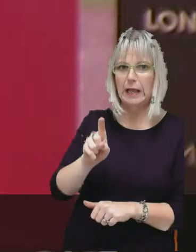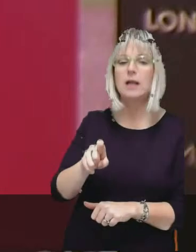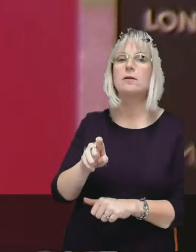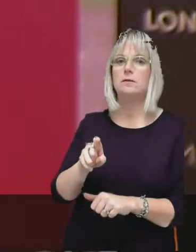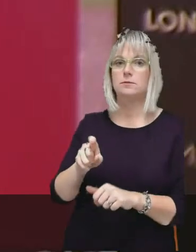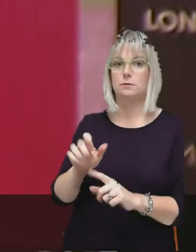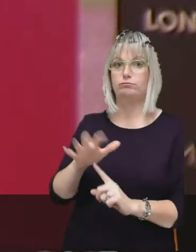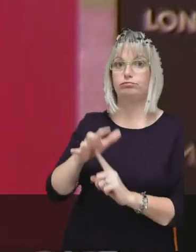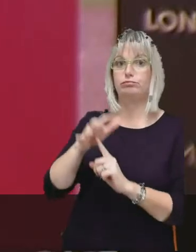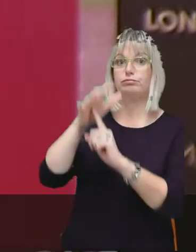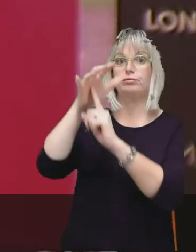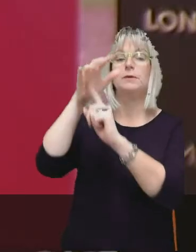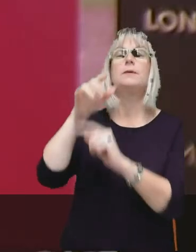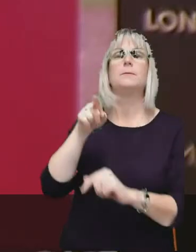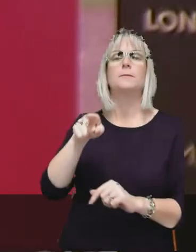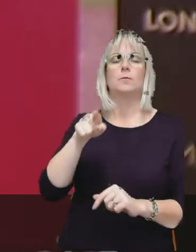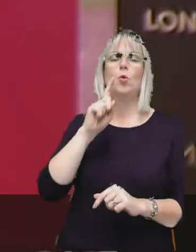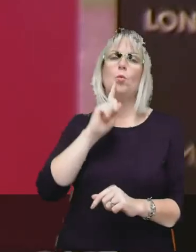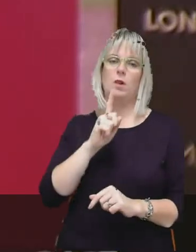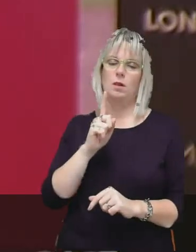only.